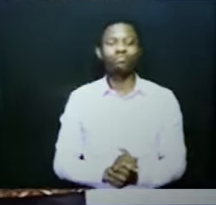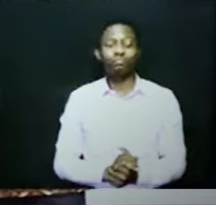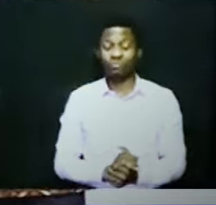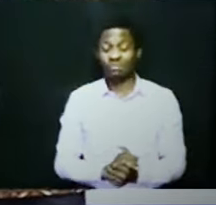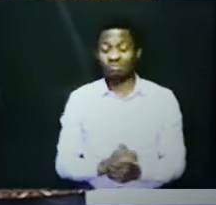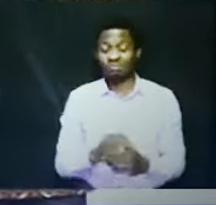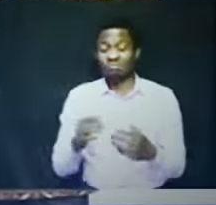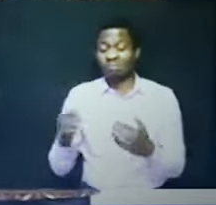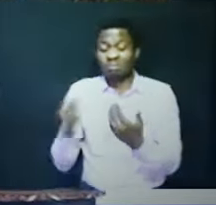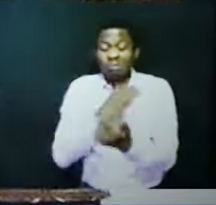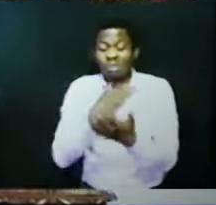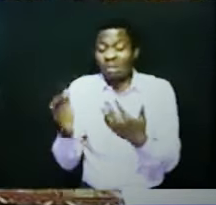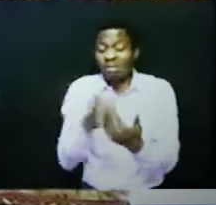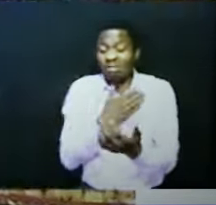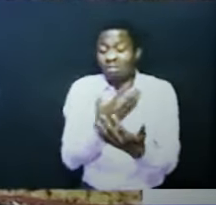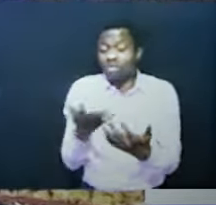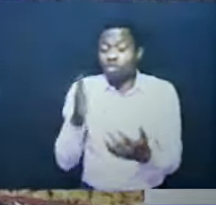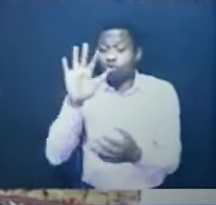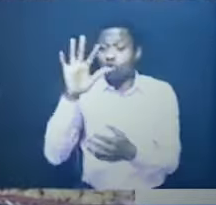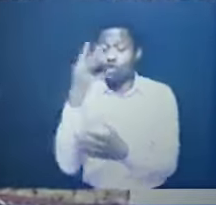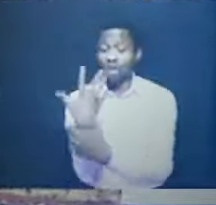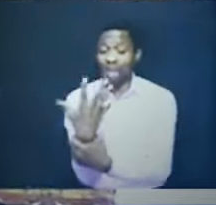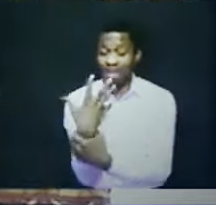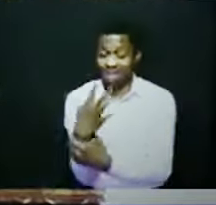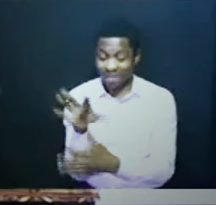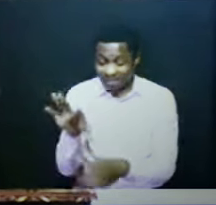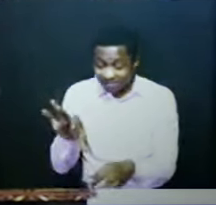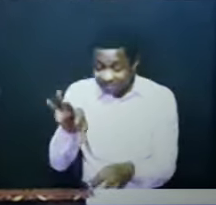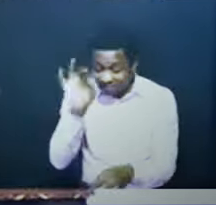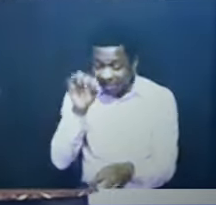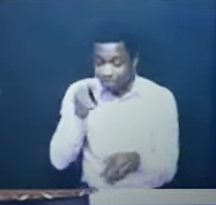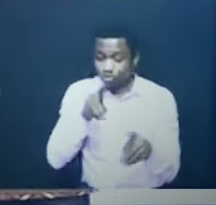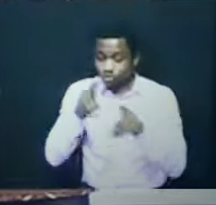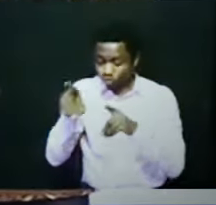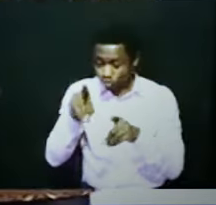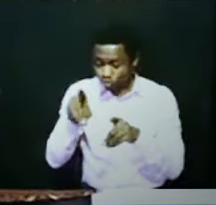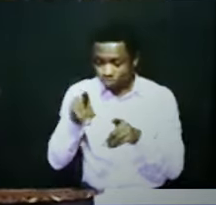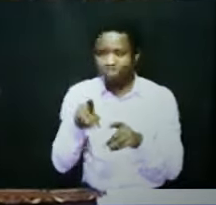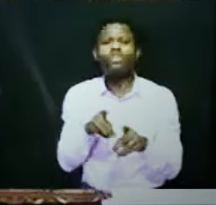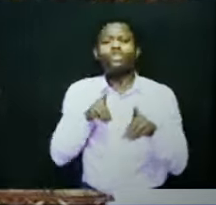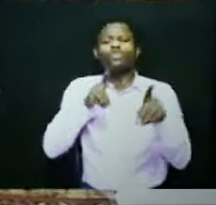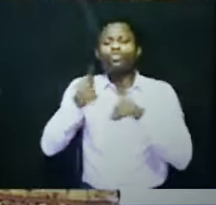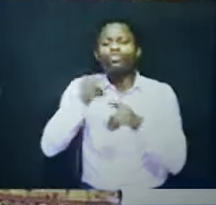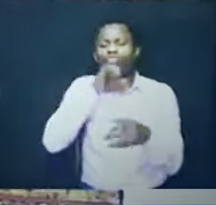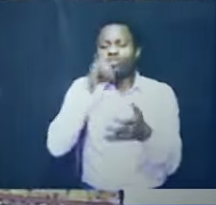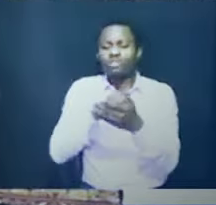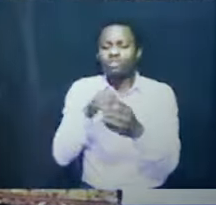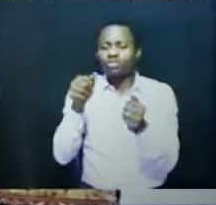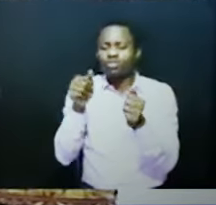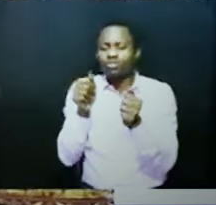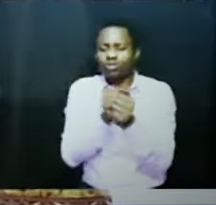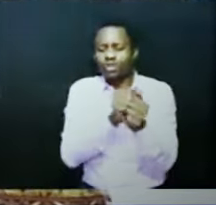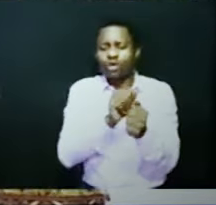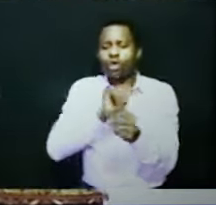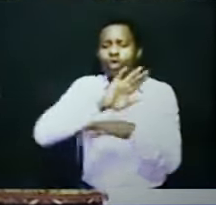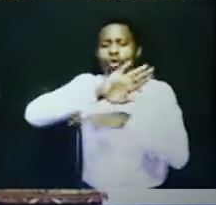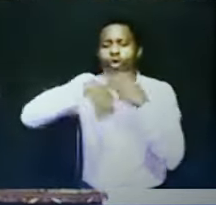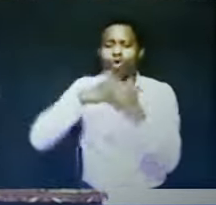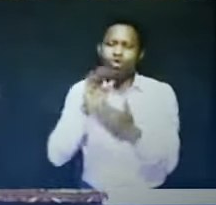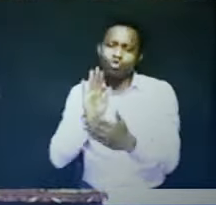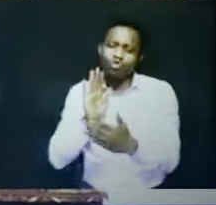Whatever your hands finds to do, do it with all your might. For in